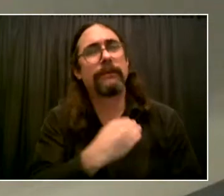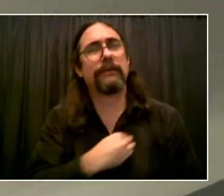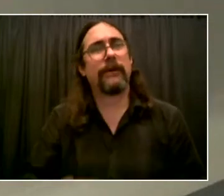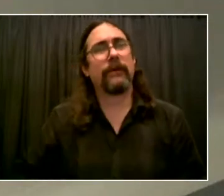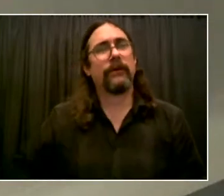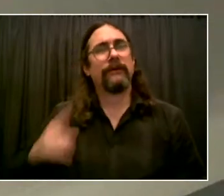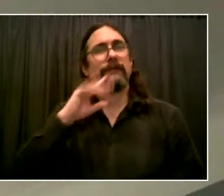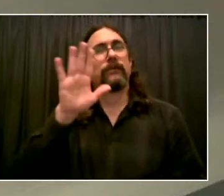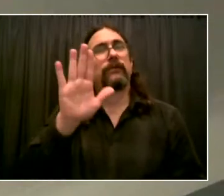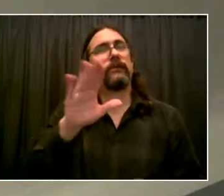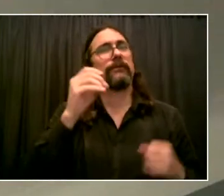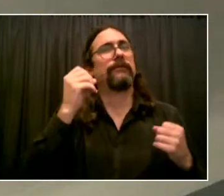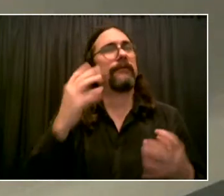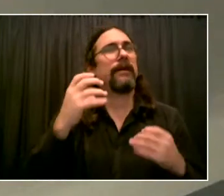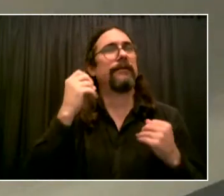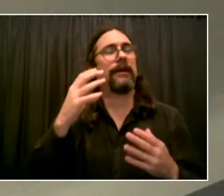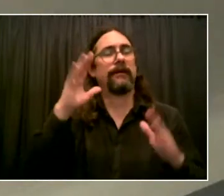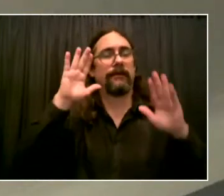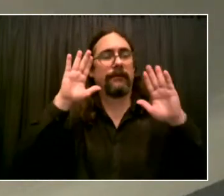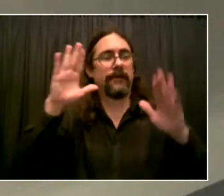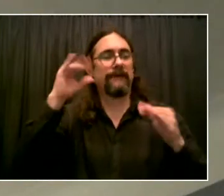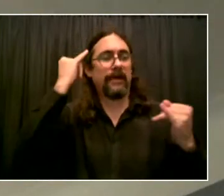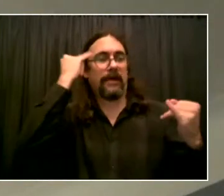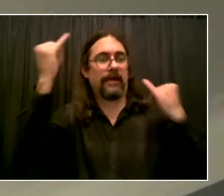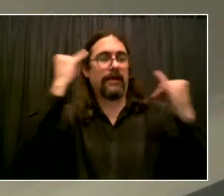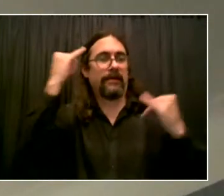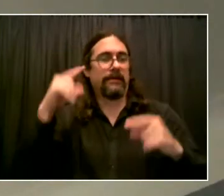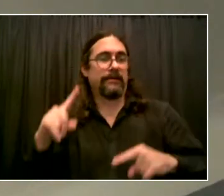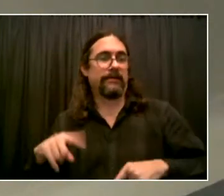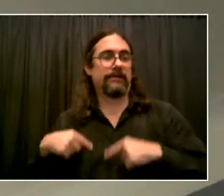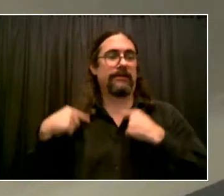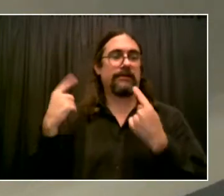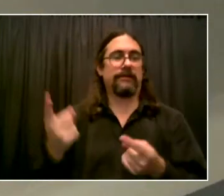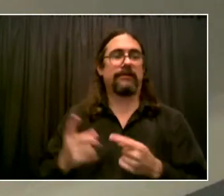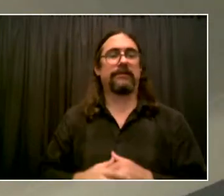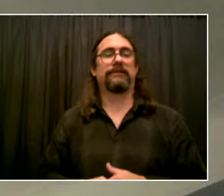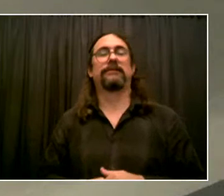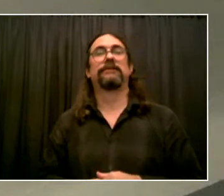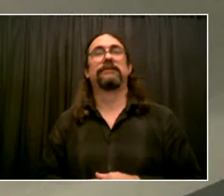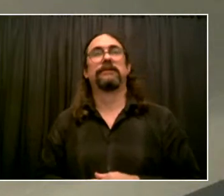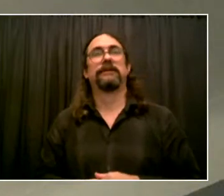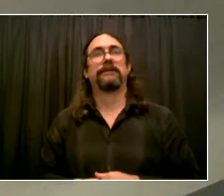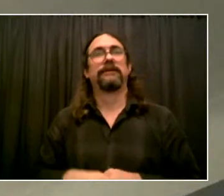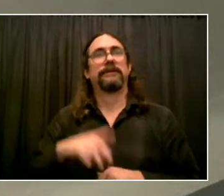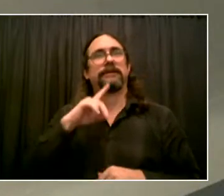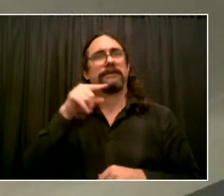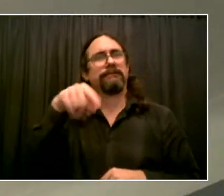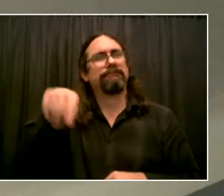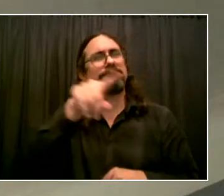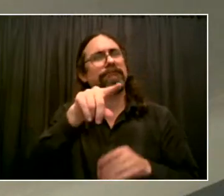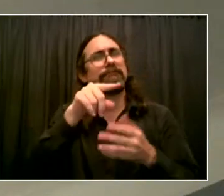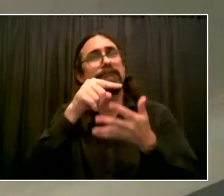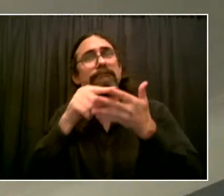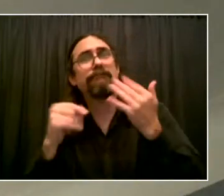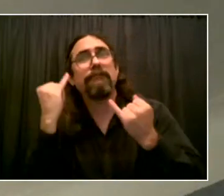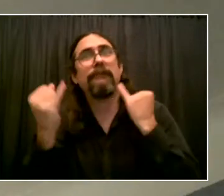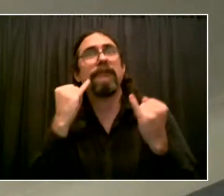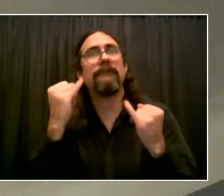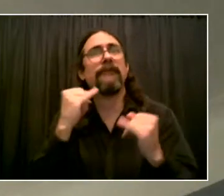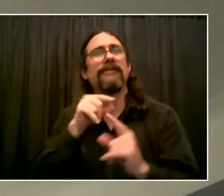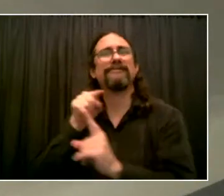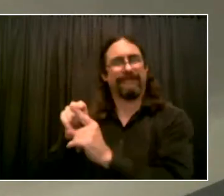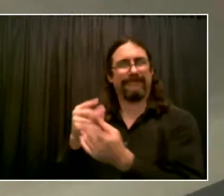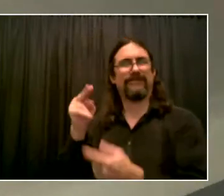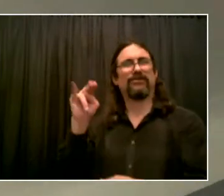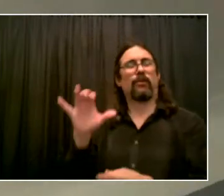in the country that we love and want to stay in. Mr.